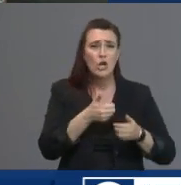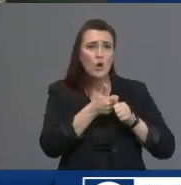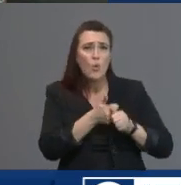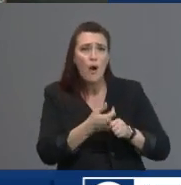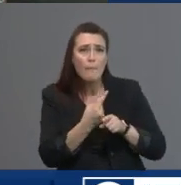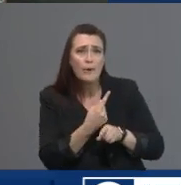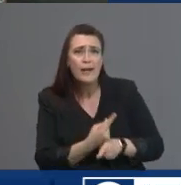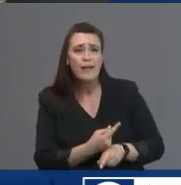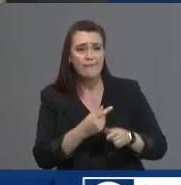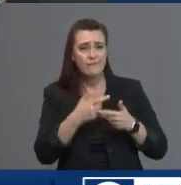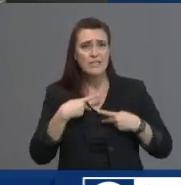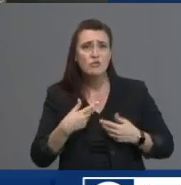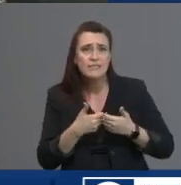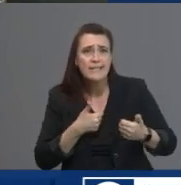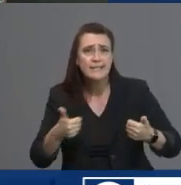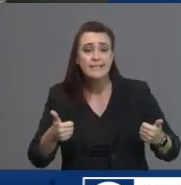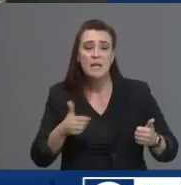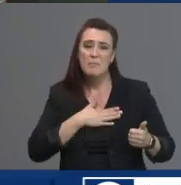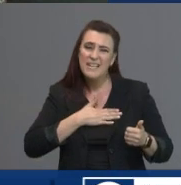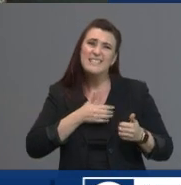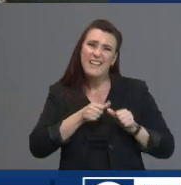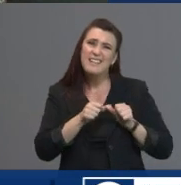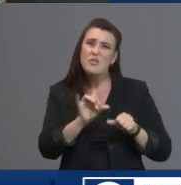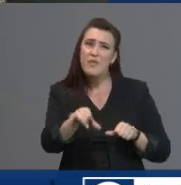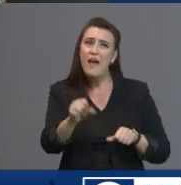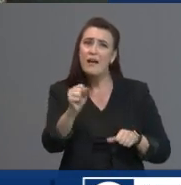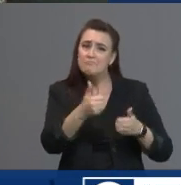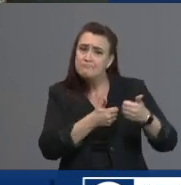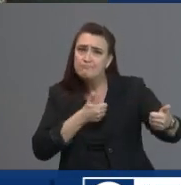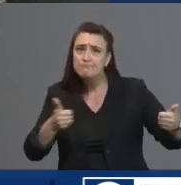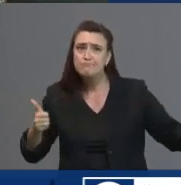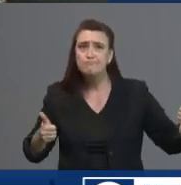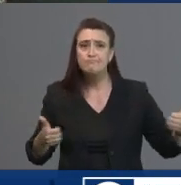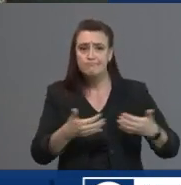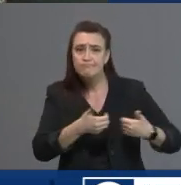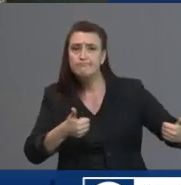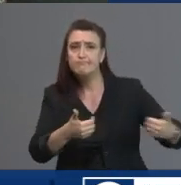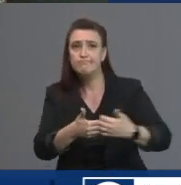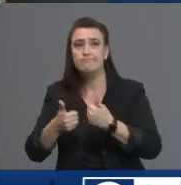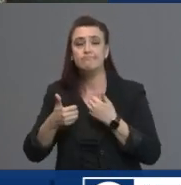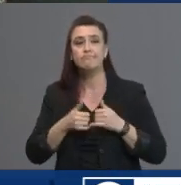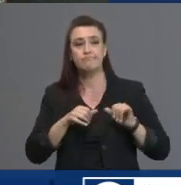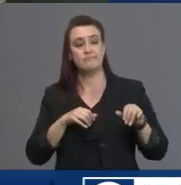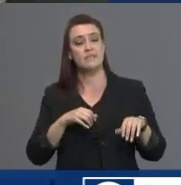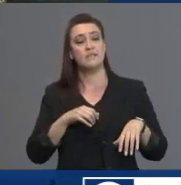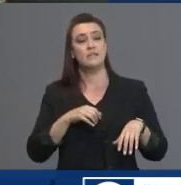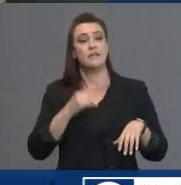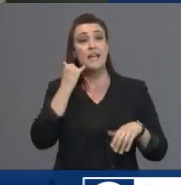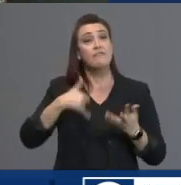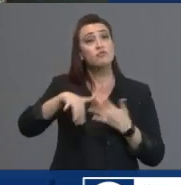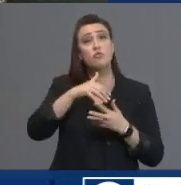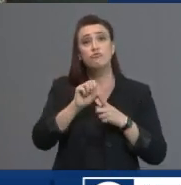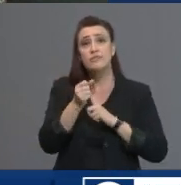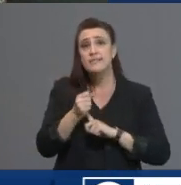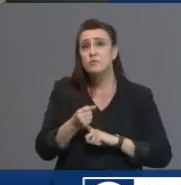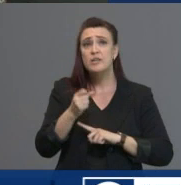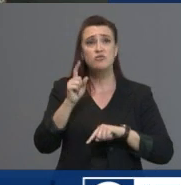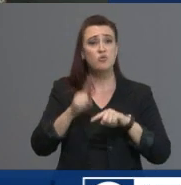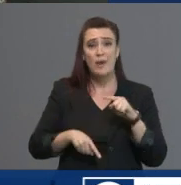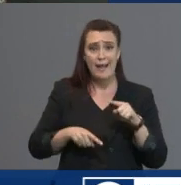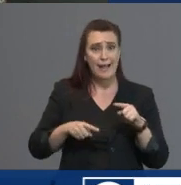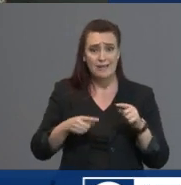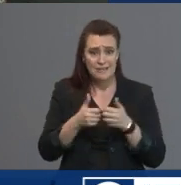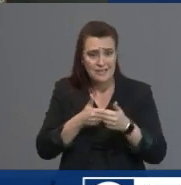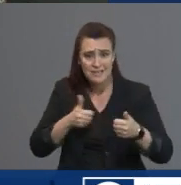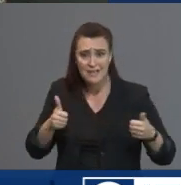this physical distancing to please continue it. Social settings where appropriate distancing is not practical